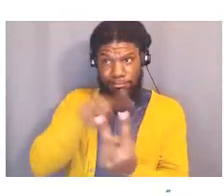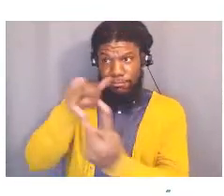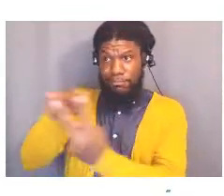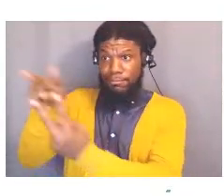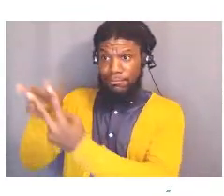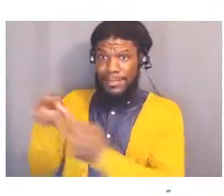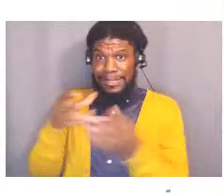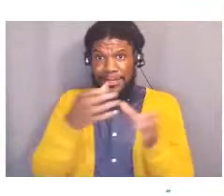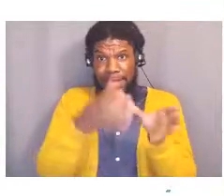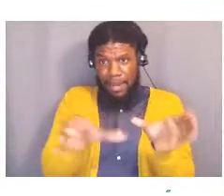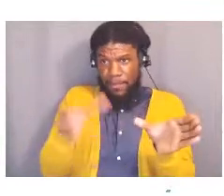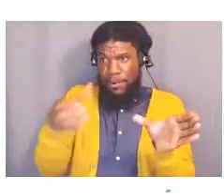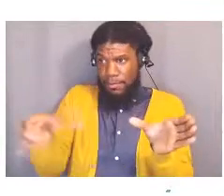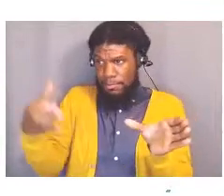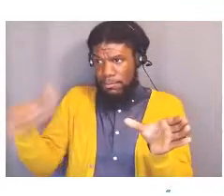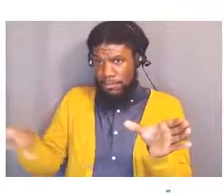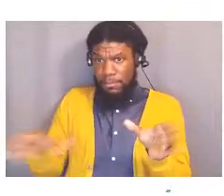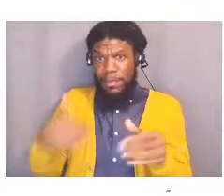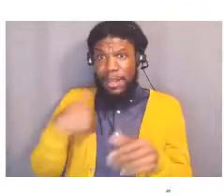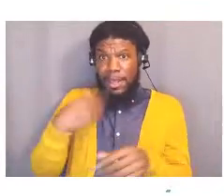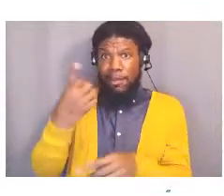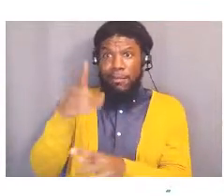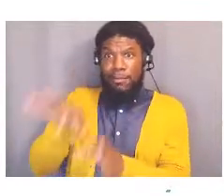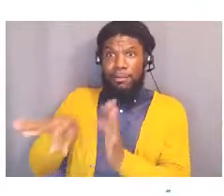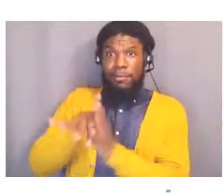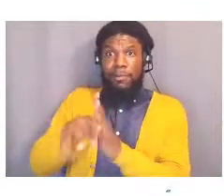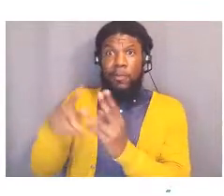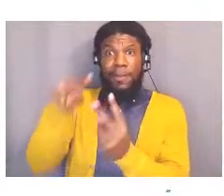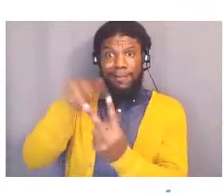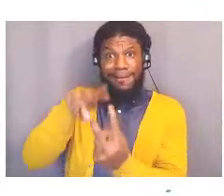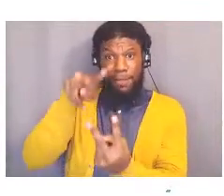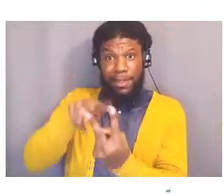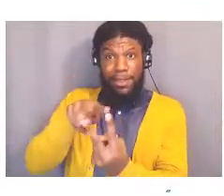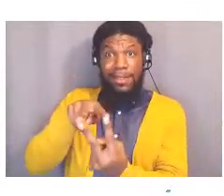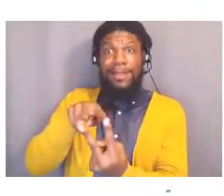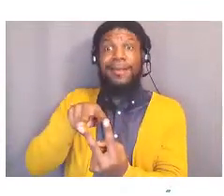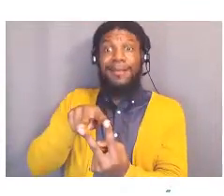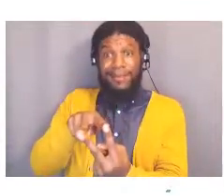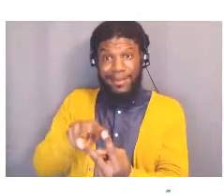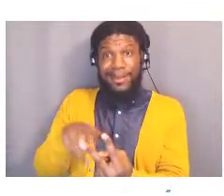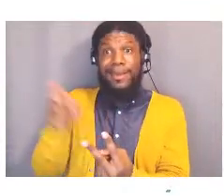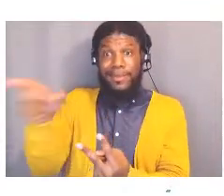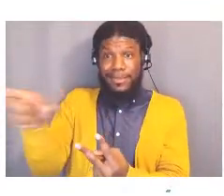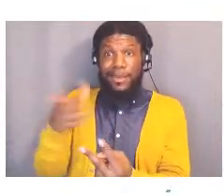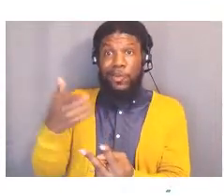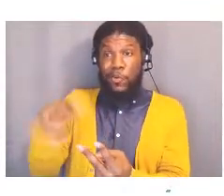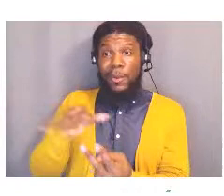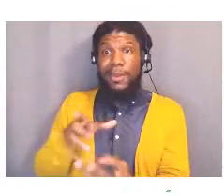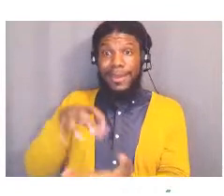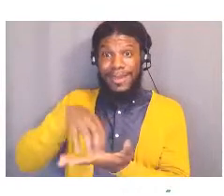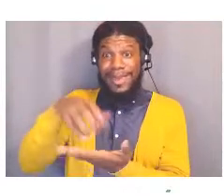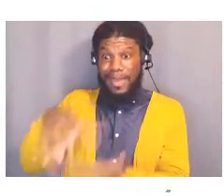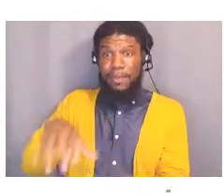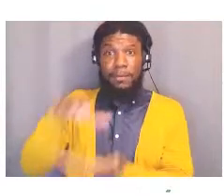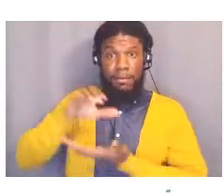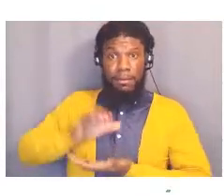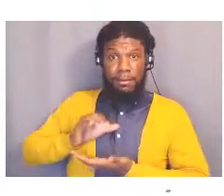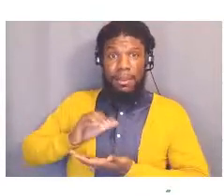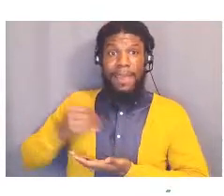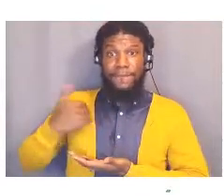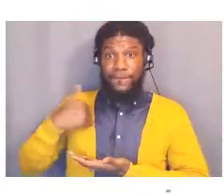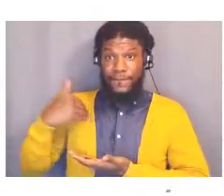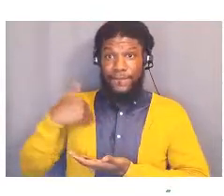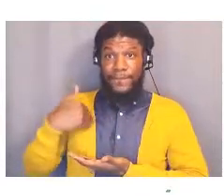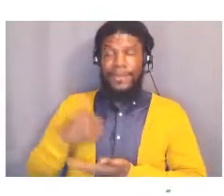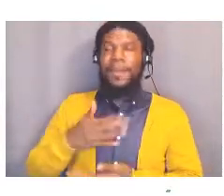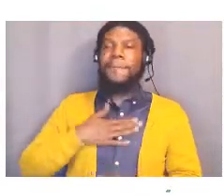couple. And whoever is that one couple takes the cake. Now, my